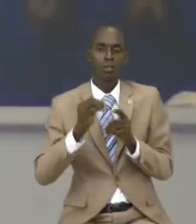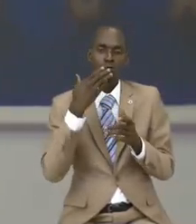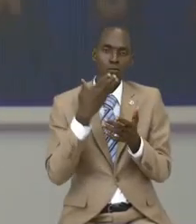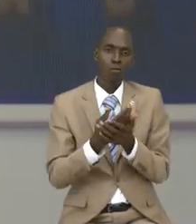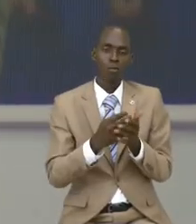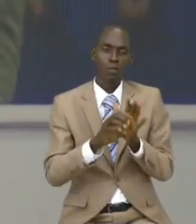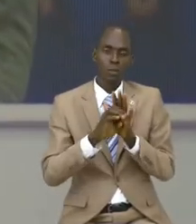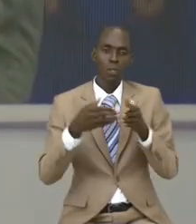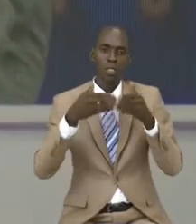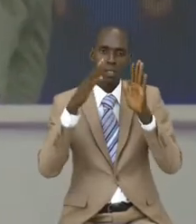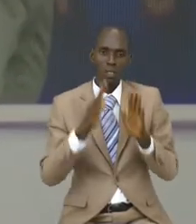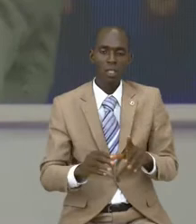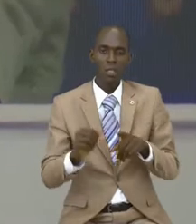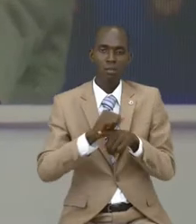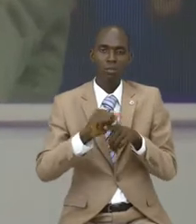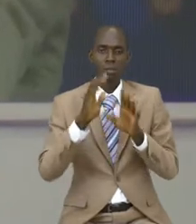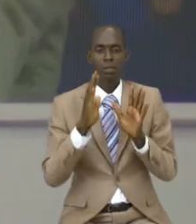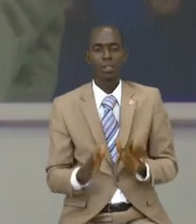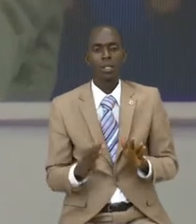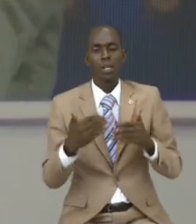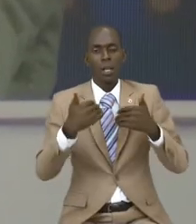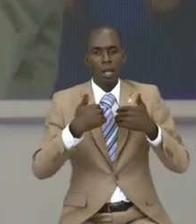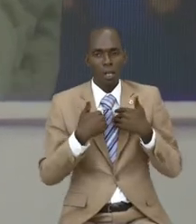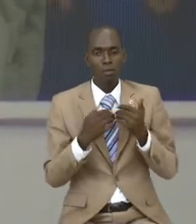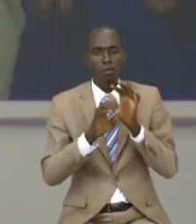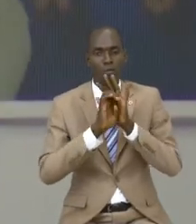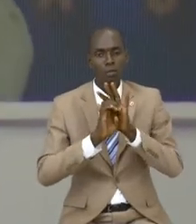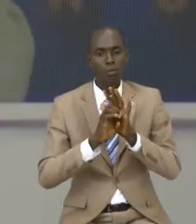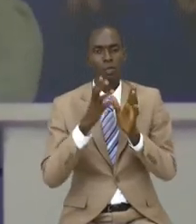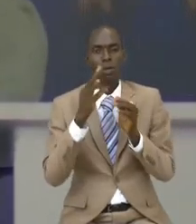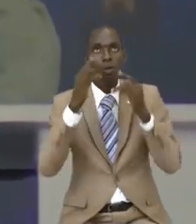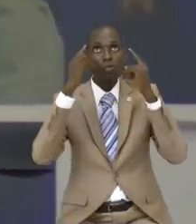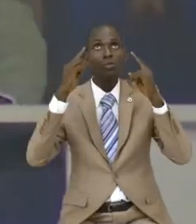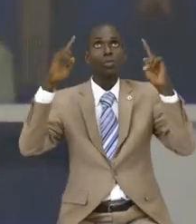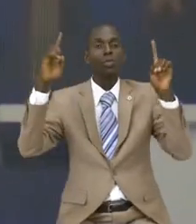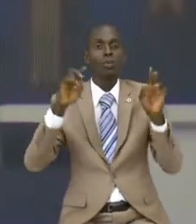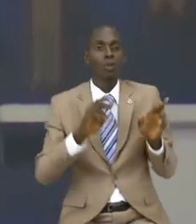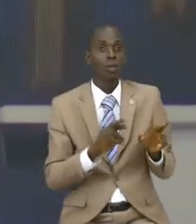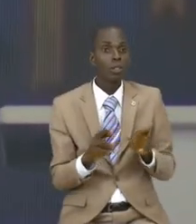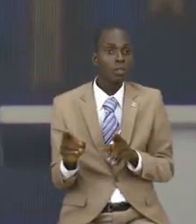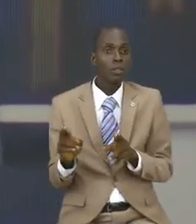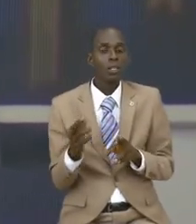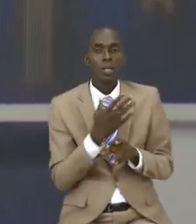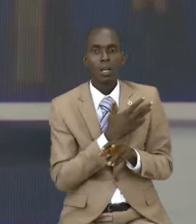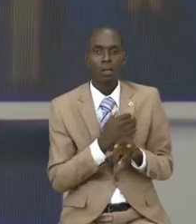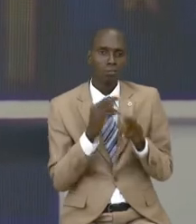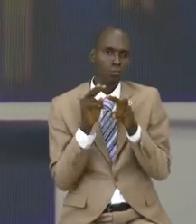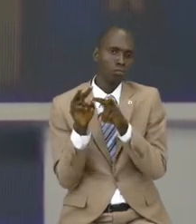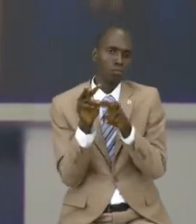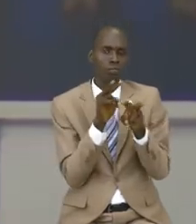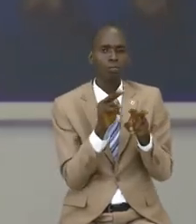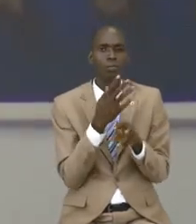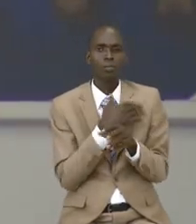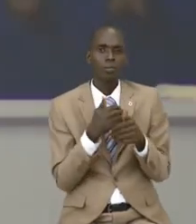he has a model of success already. And you watch him, and you follow his